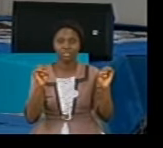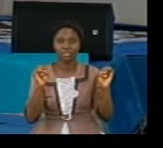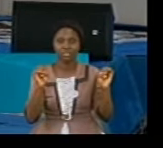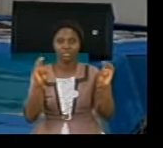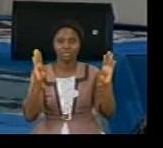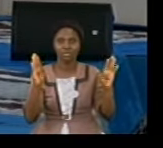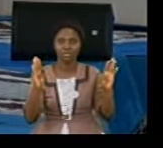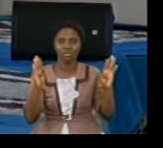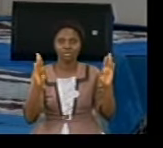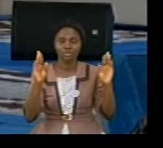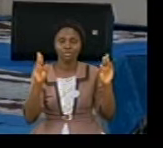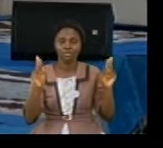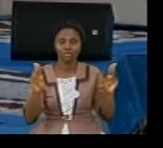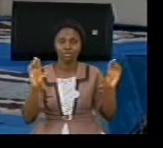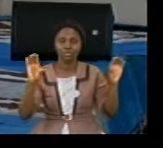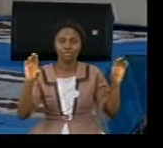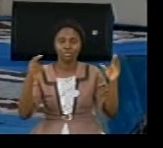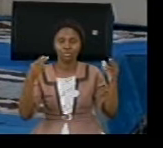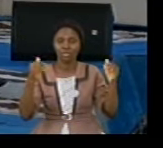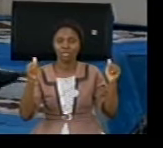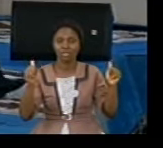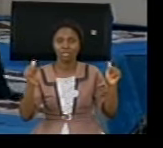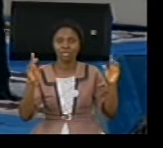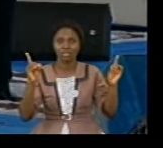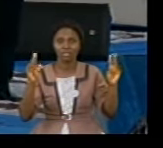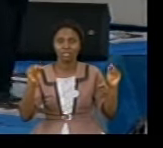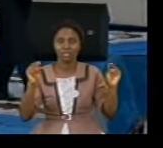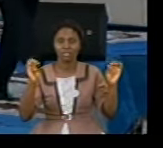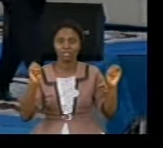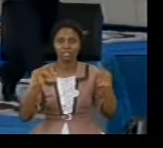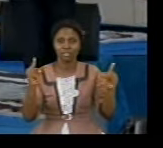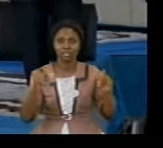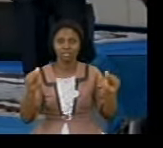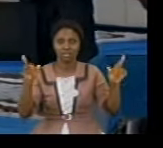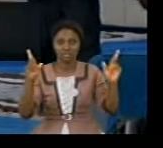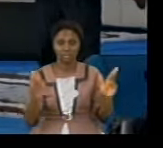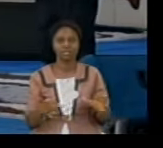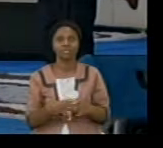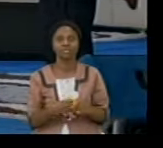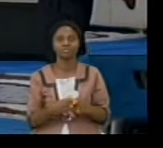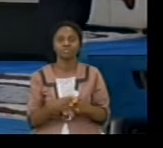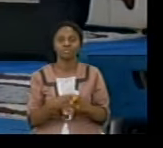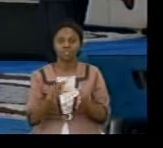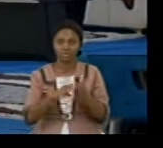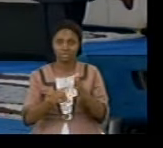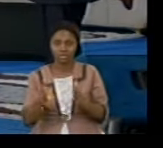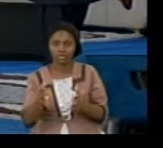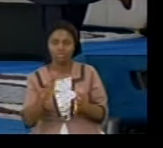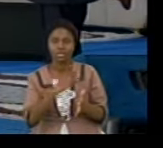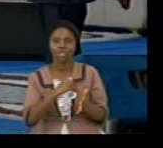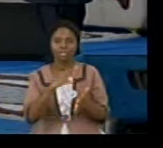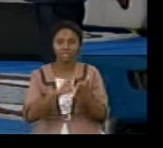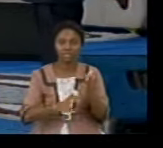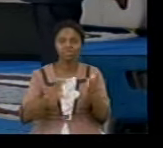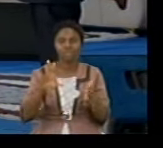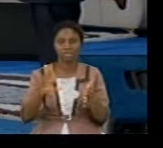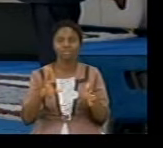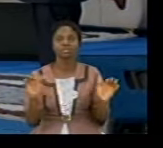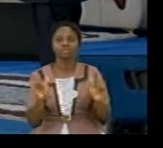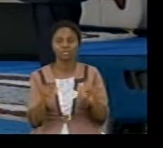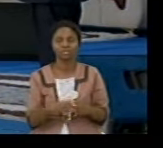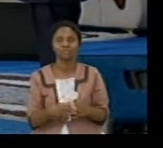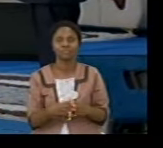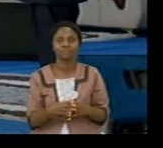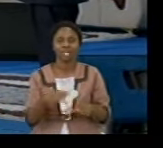mentioned Nebuchadnezzar. Chapter 3 mentioned Nebuchadnezzar. As we look at Nebuchadnezzar at the